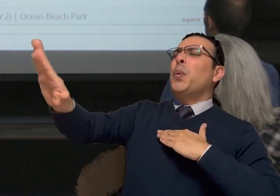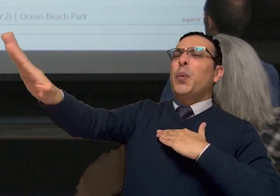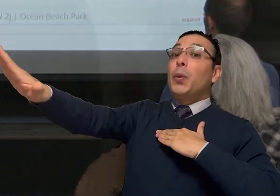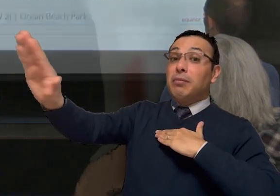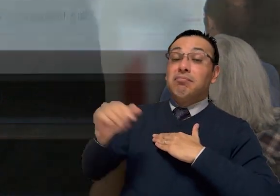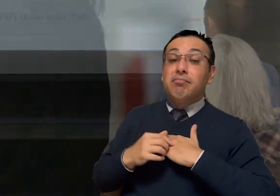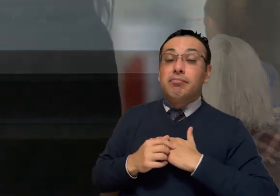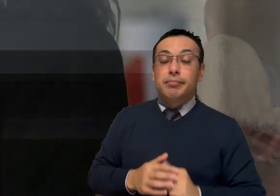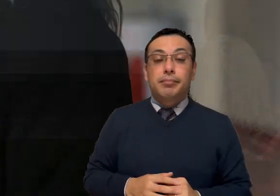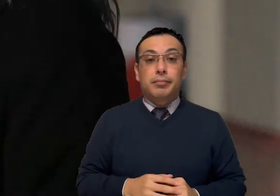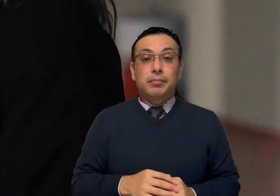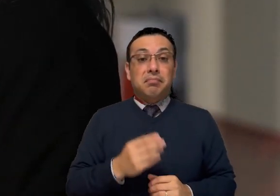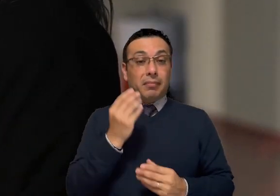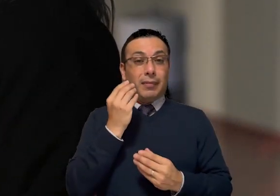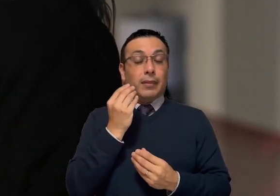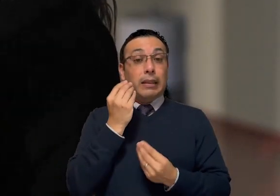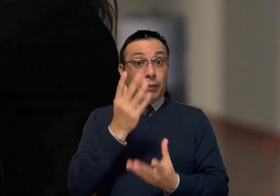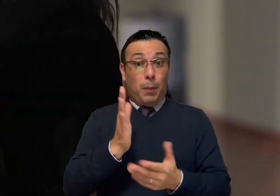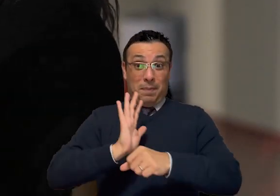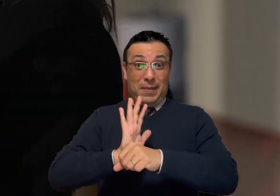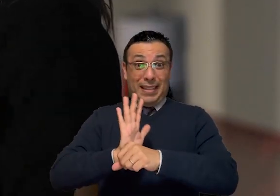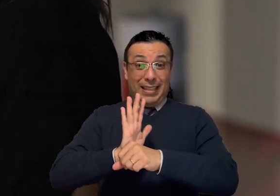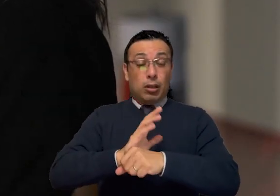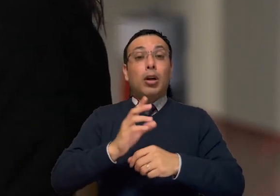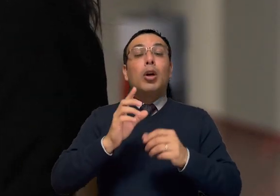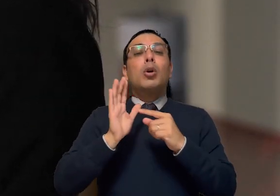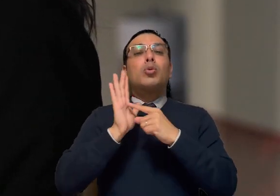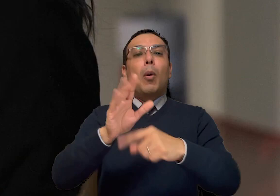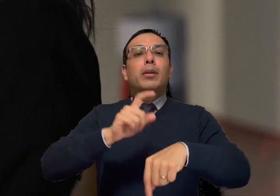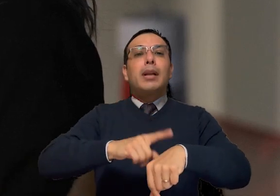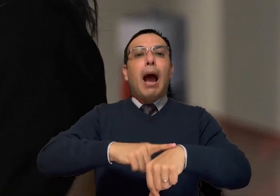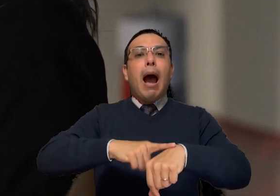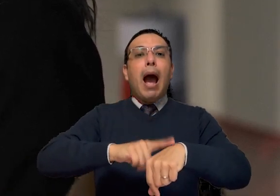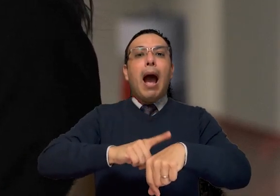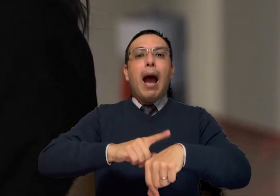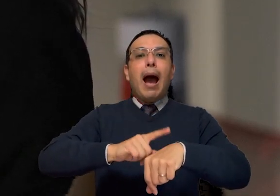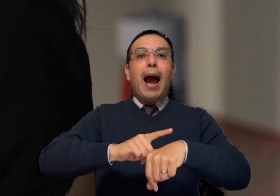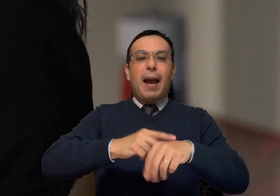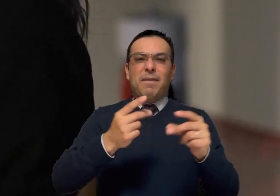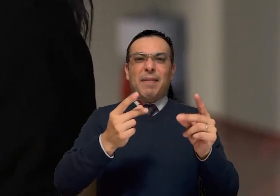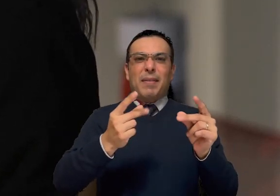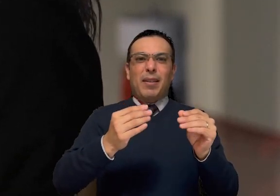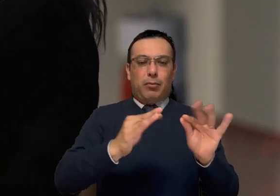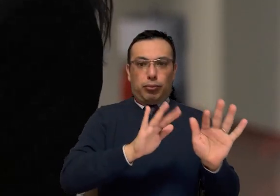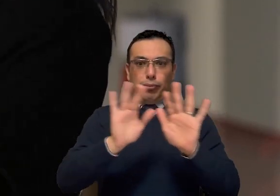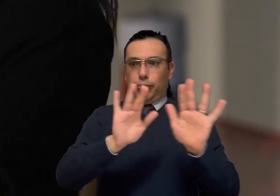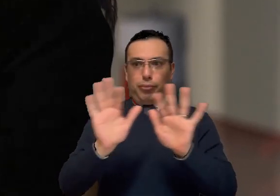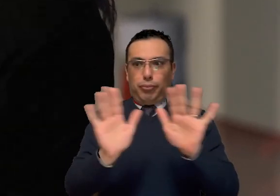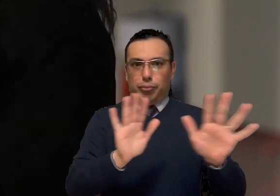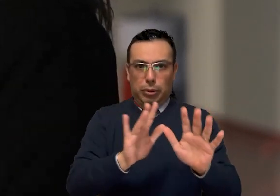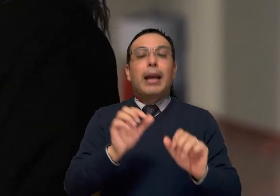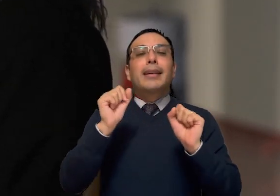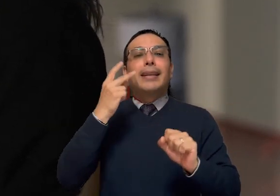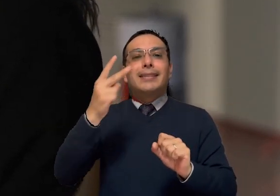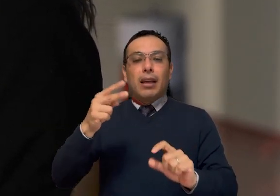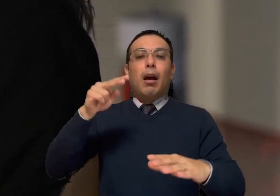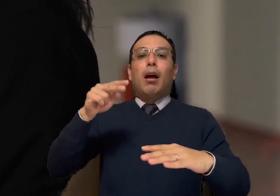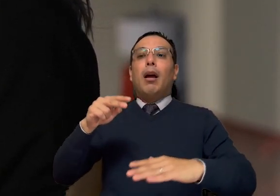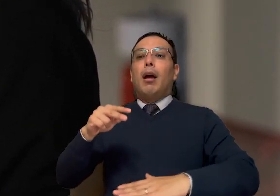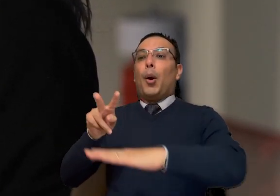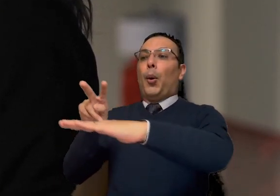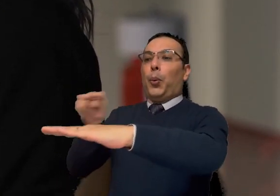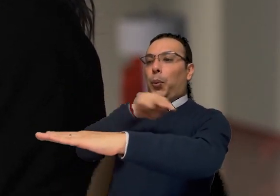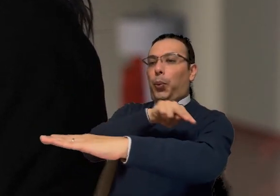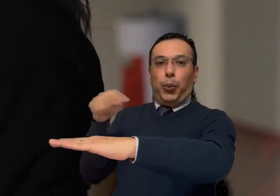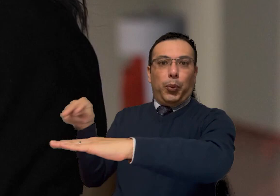available a time-lapse video simulation of the view from various vantage points across the shorefront